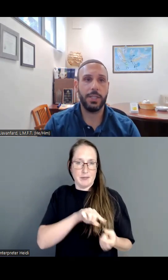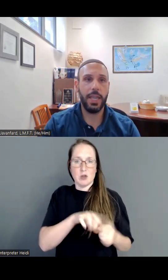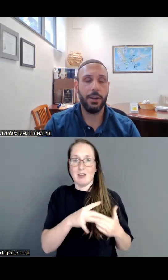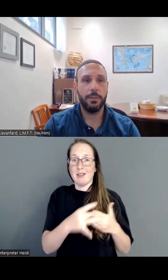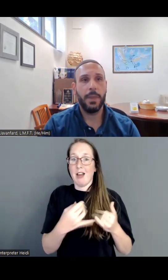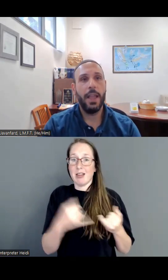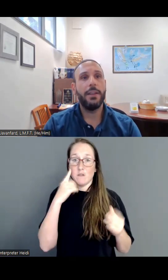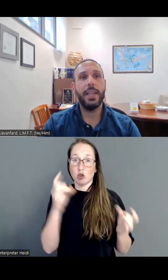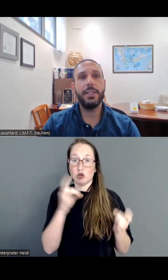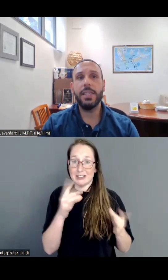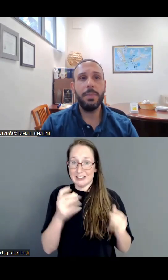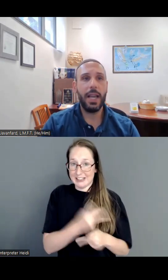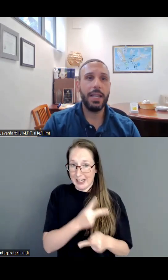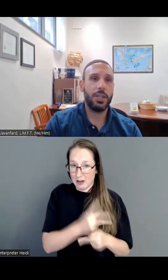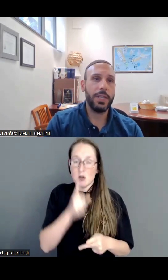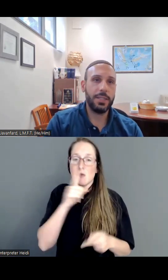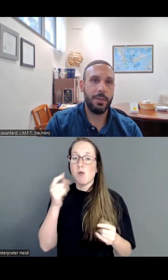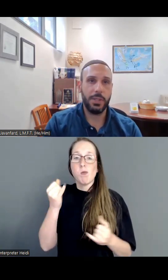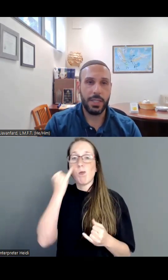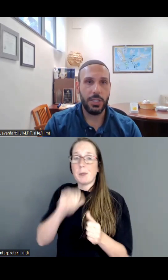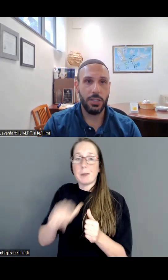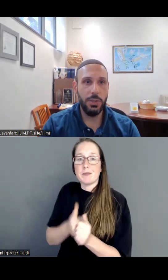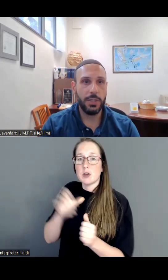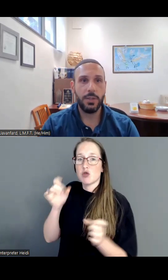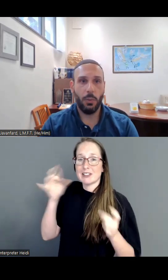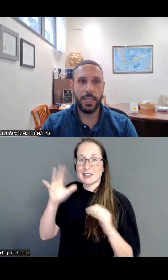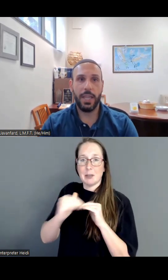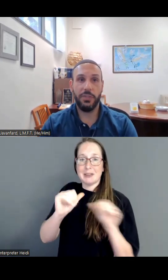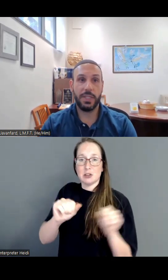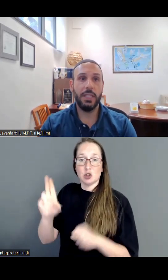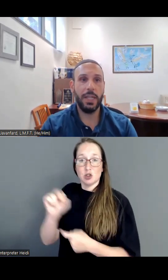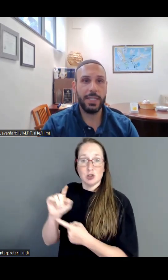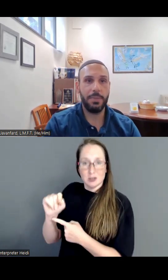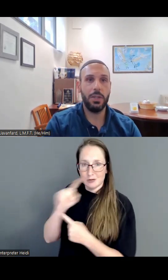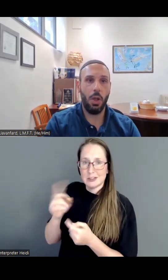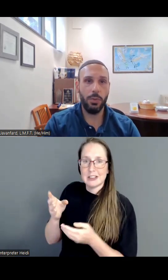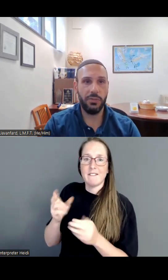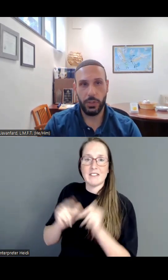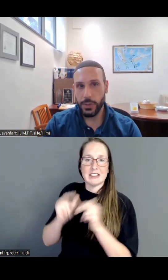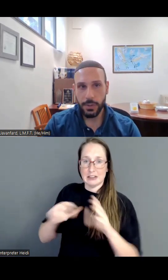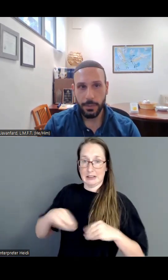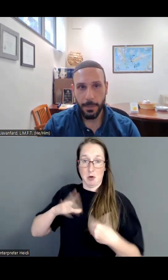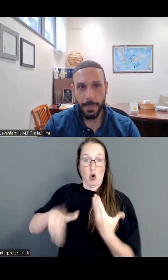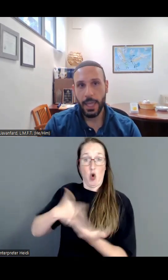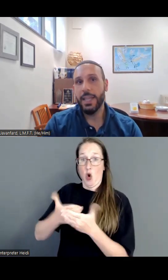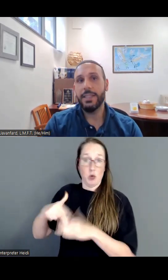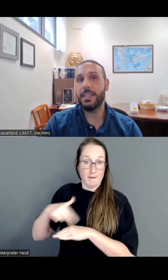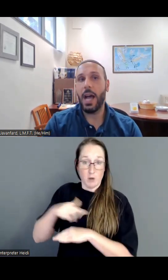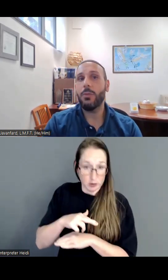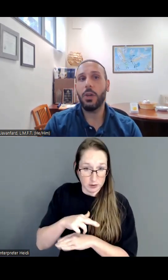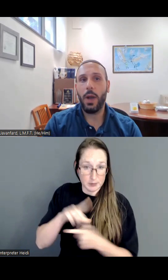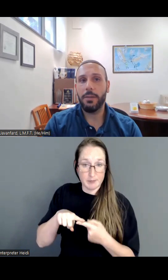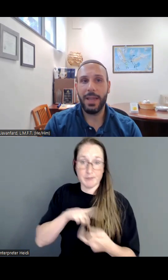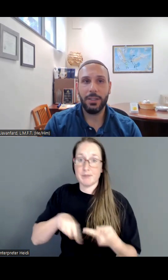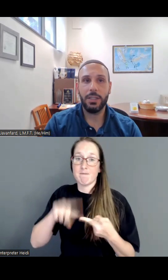for crisis care. The idea behind the crisis stabilization units was a facility that accepted all referrals, did